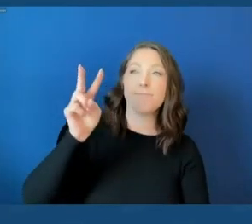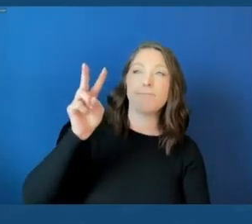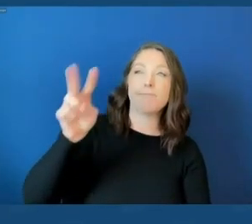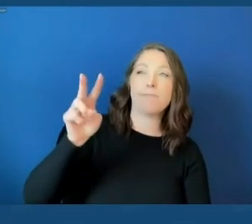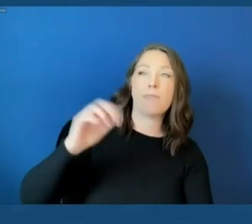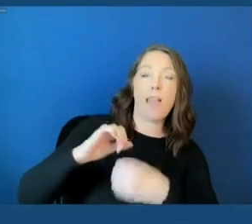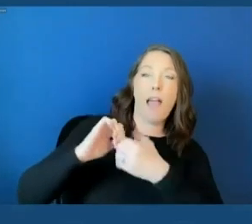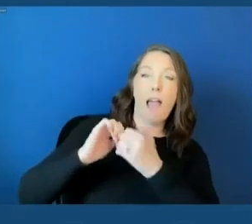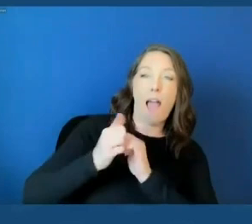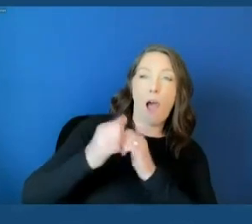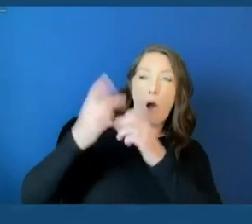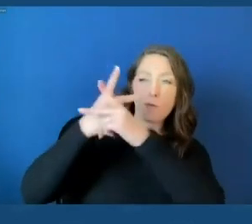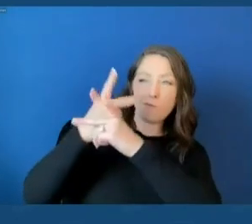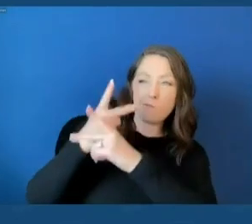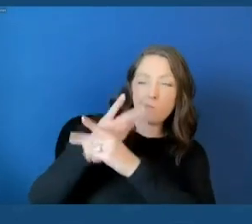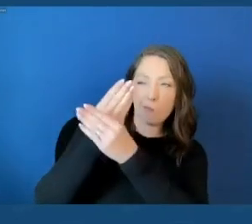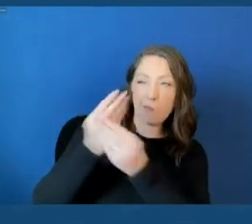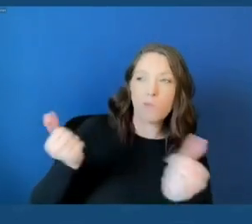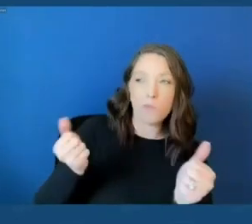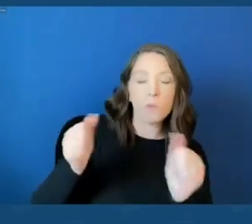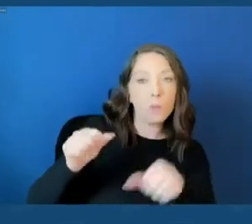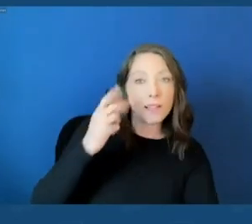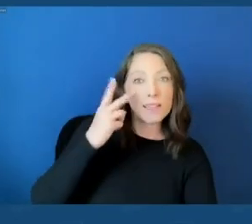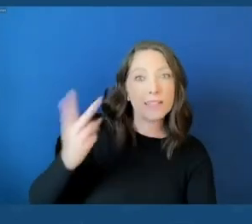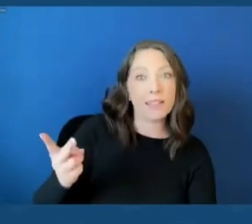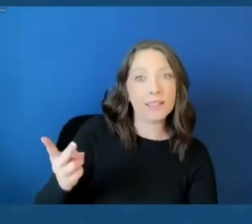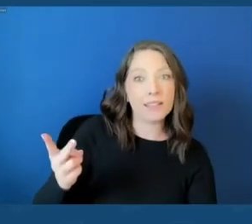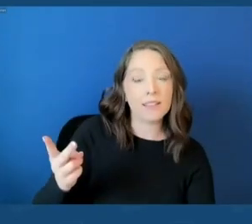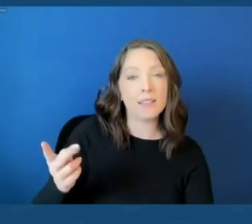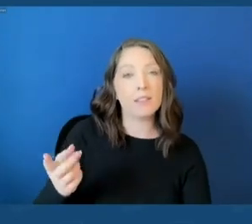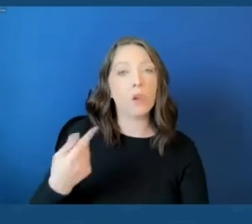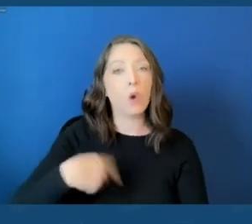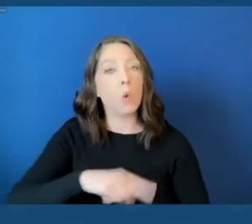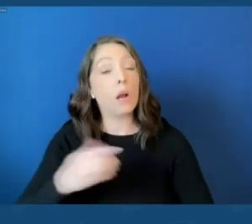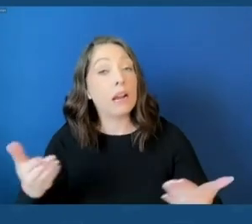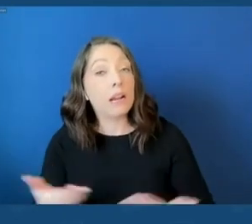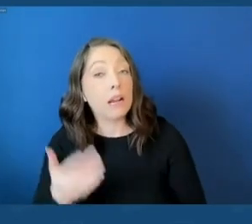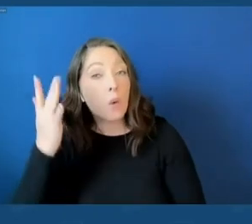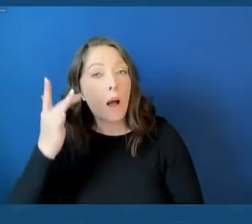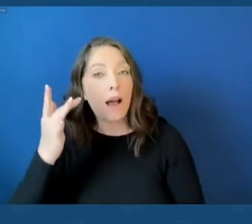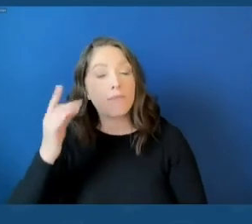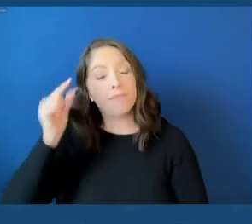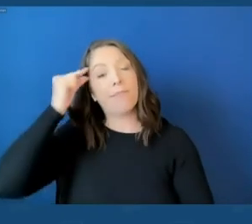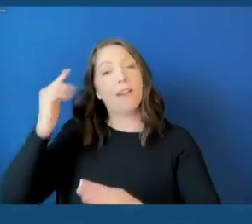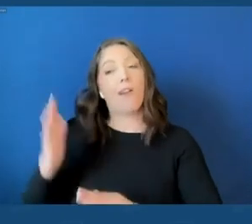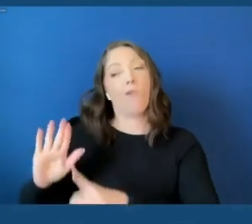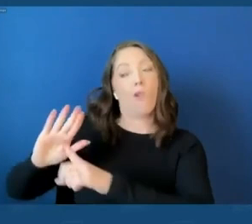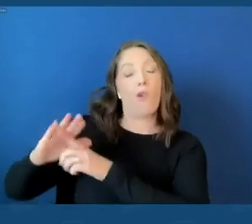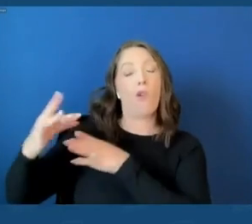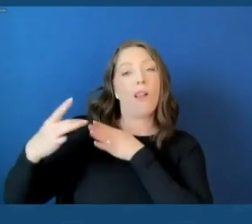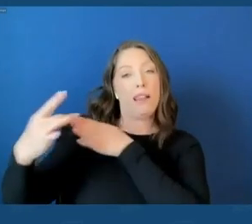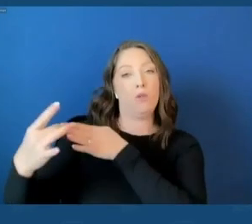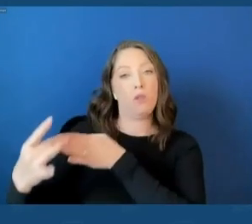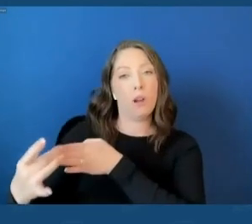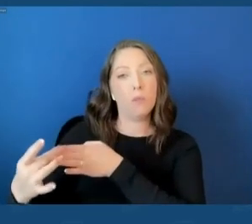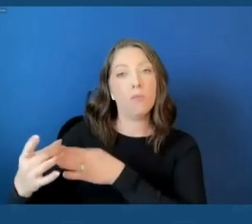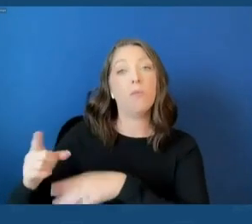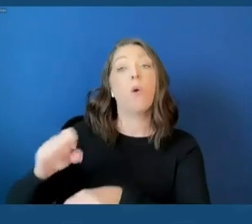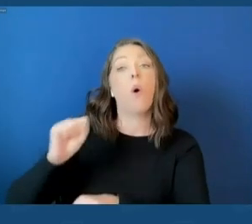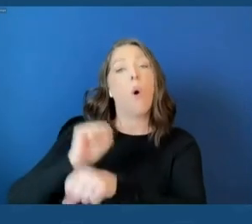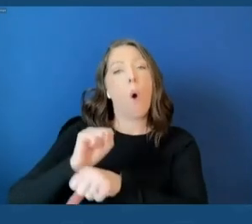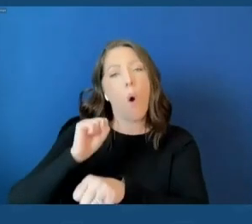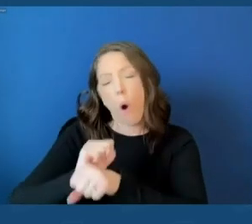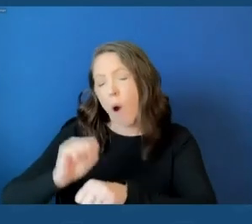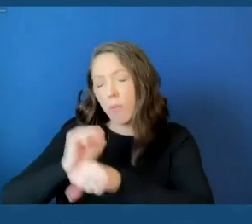crisis before us. We're here because of the leadership of Governor Hochul and the hard work of so many